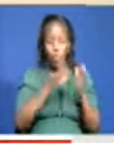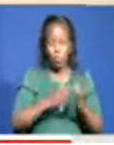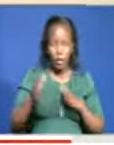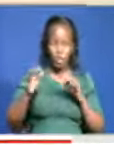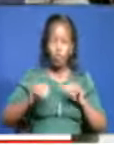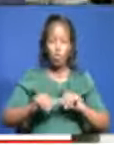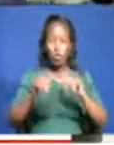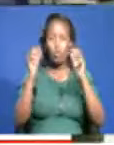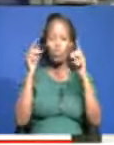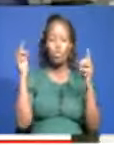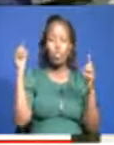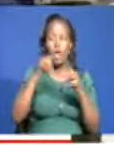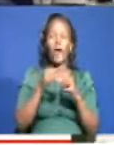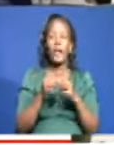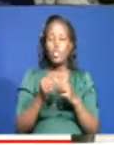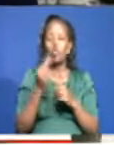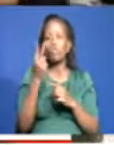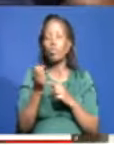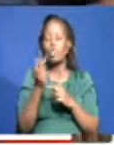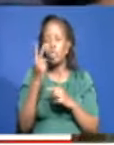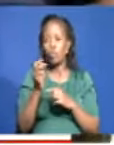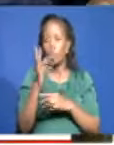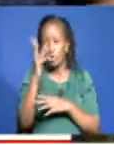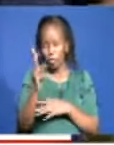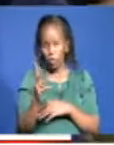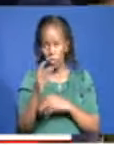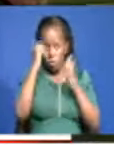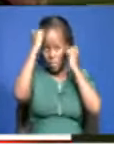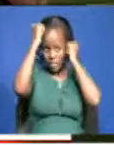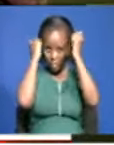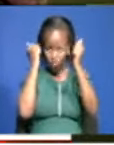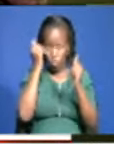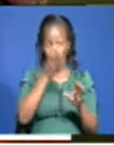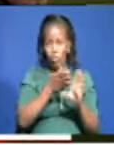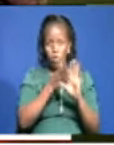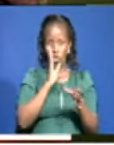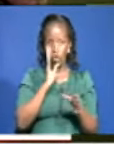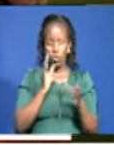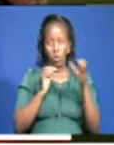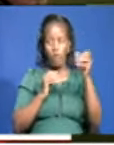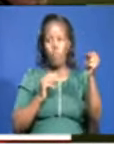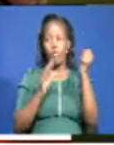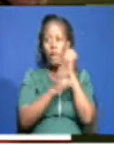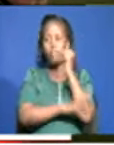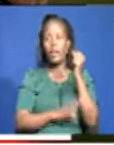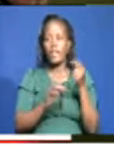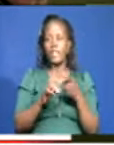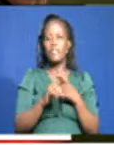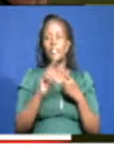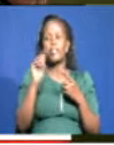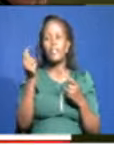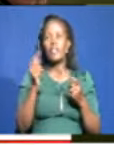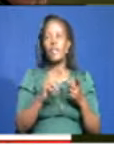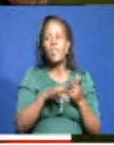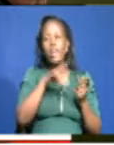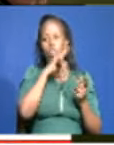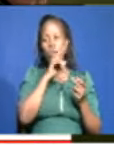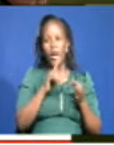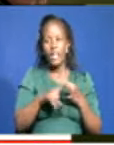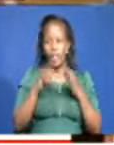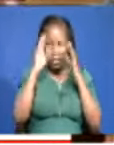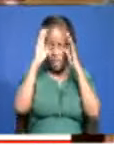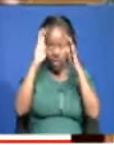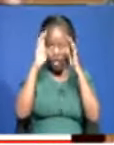final exit is expected to occur by ATMIS forces, five countries, namely Kenya, Uganda, Ethiopia, Djibouti and Burundi, have